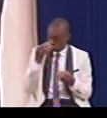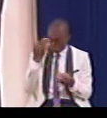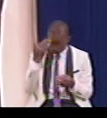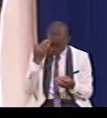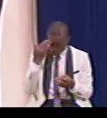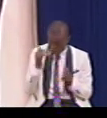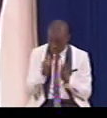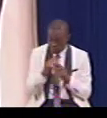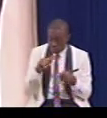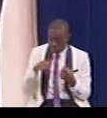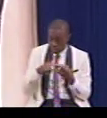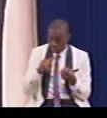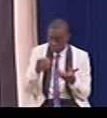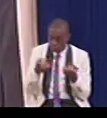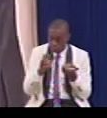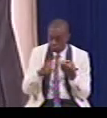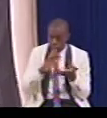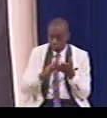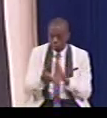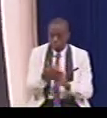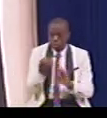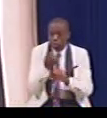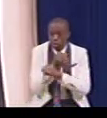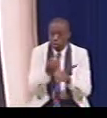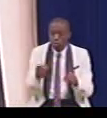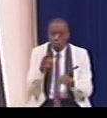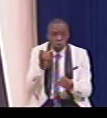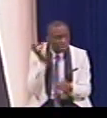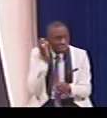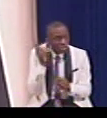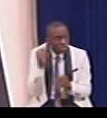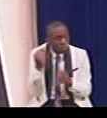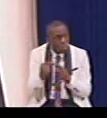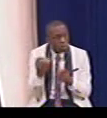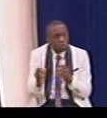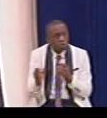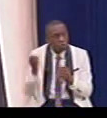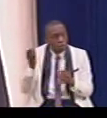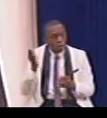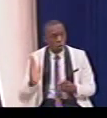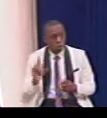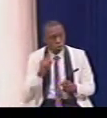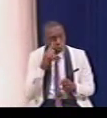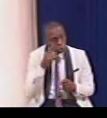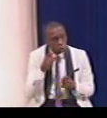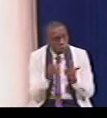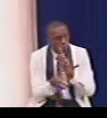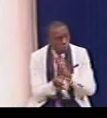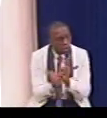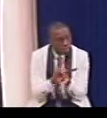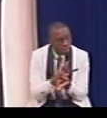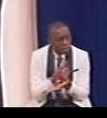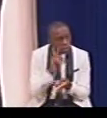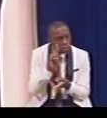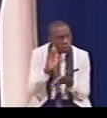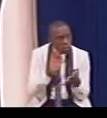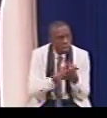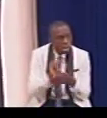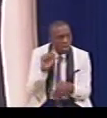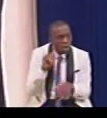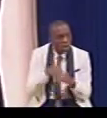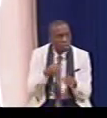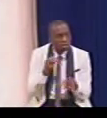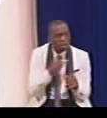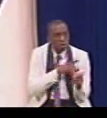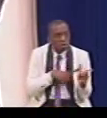God there's conviction of the word of God and then he repents and when he repents he believes on the Lord Jesus Christ and